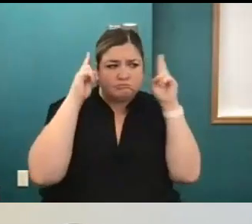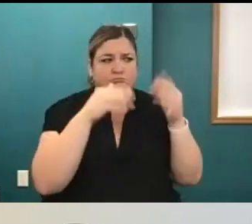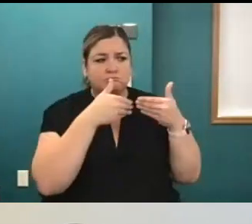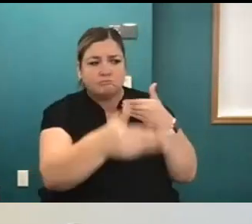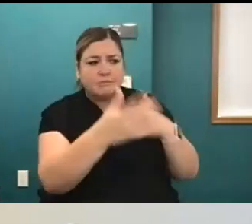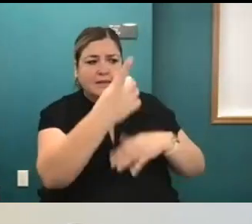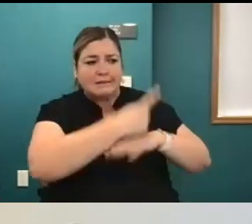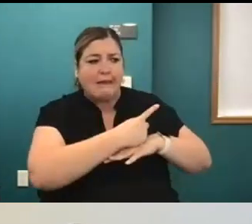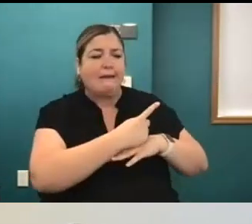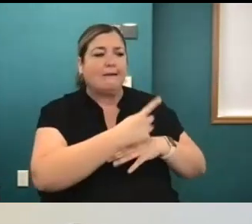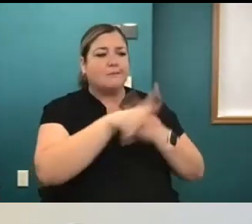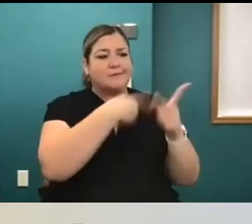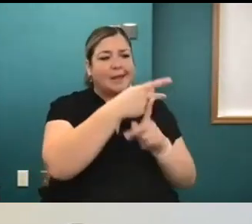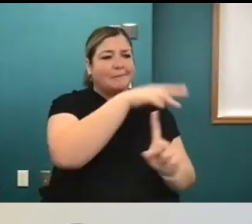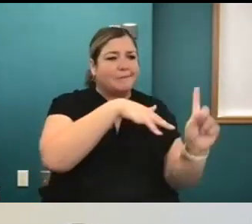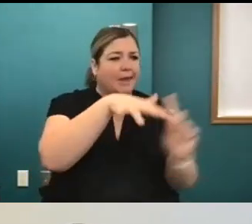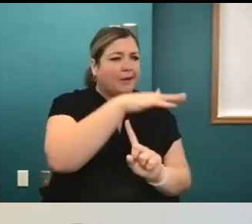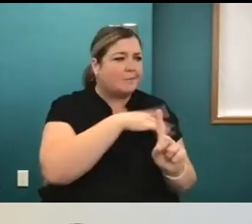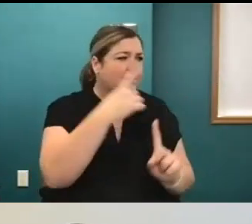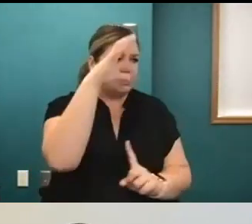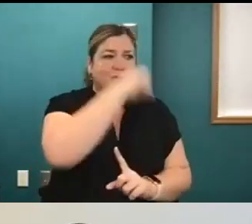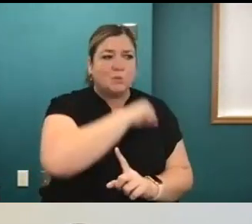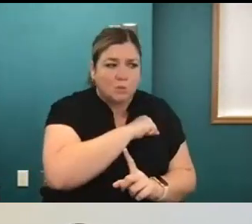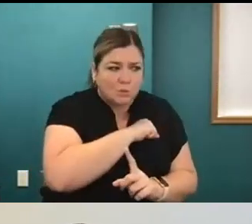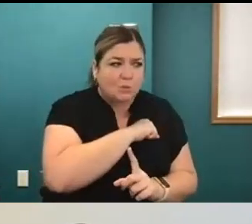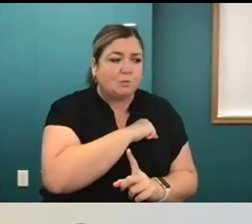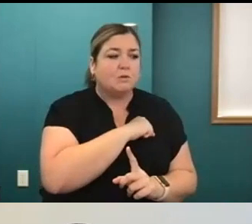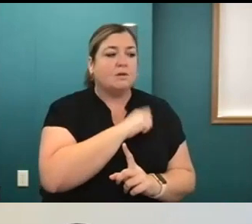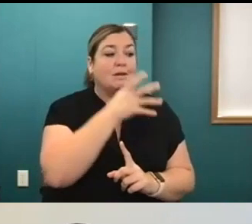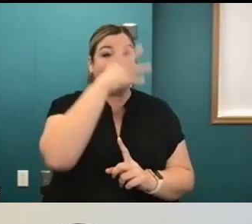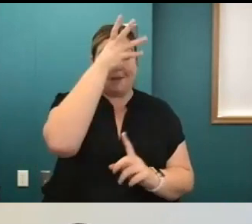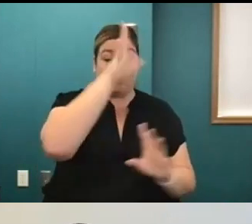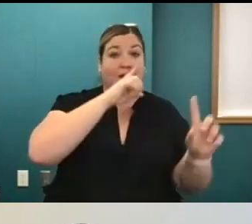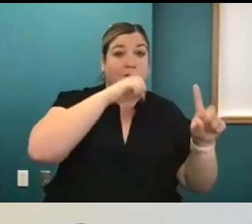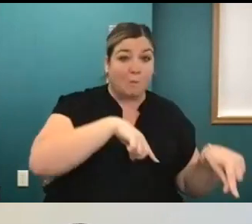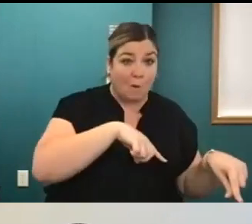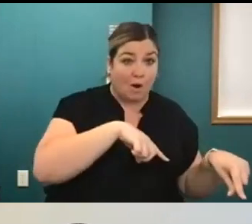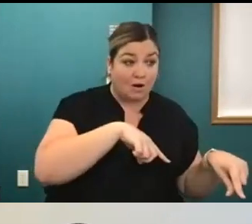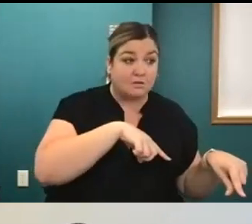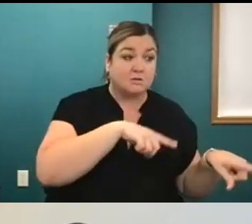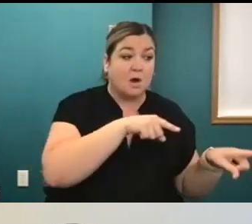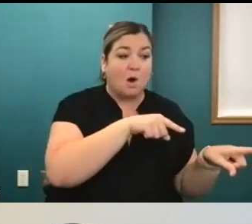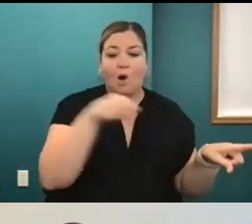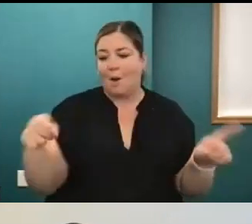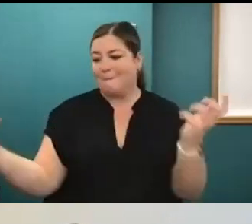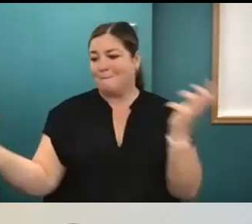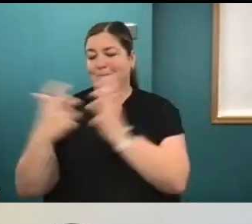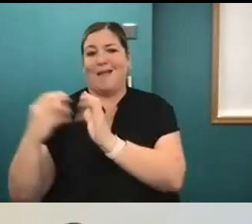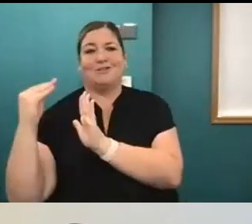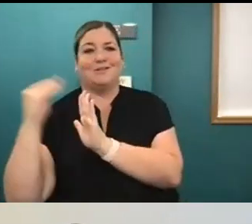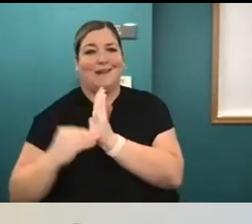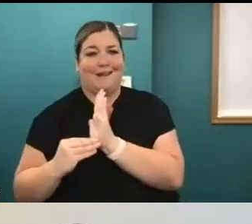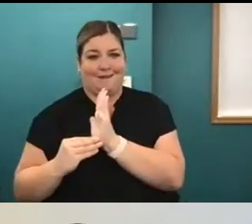day? What types of environments do you assume they're in? What the parents report is pretty spot on to what the data logging is showing. And I think